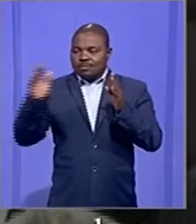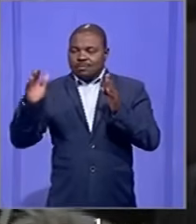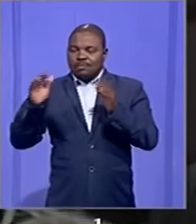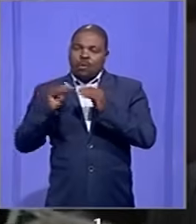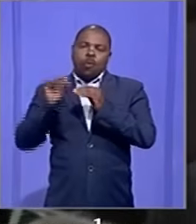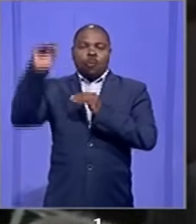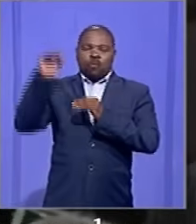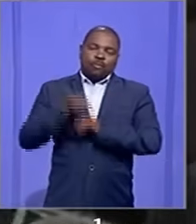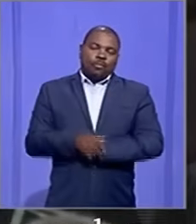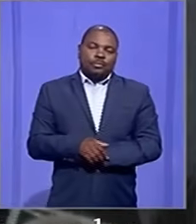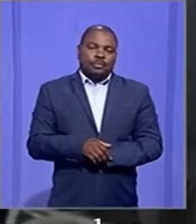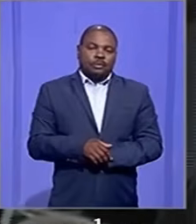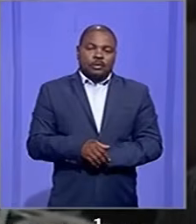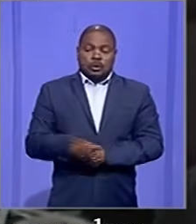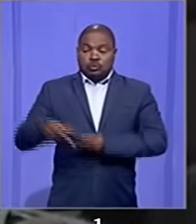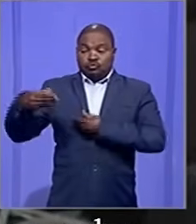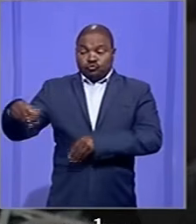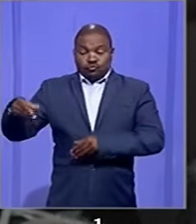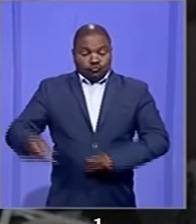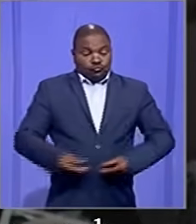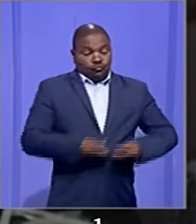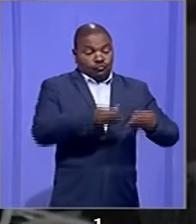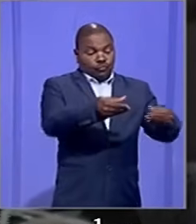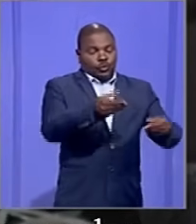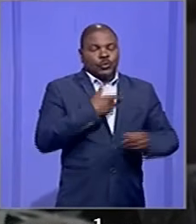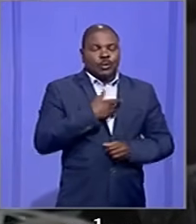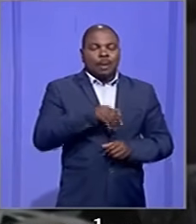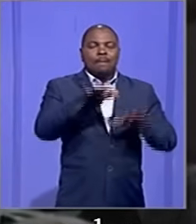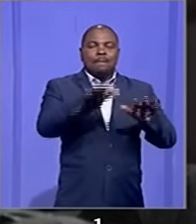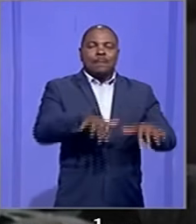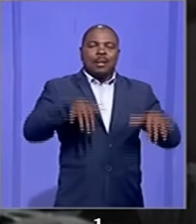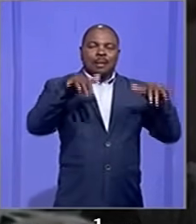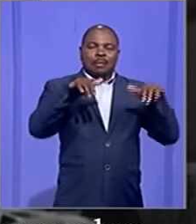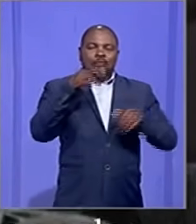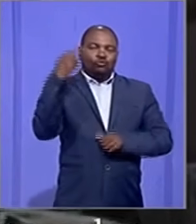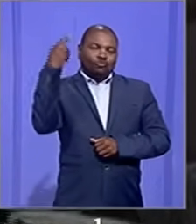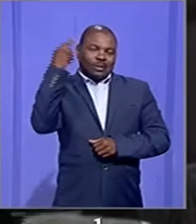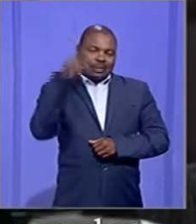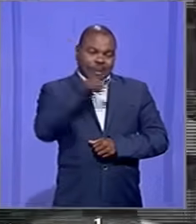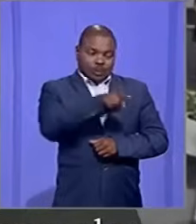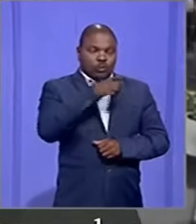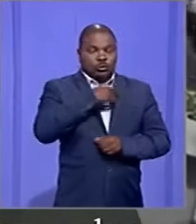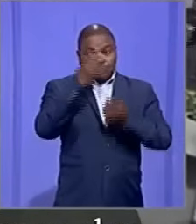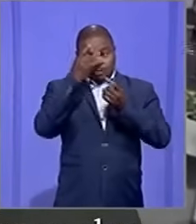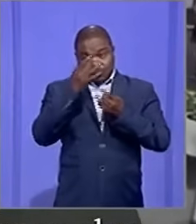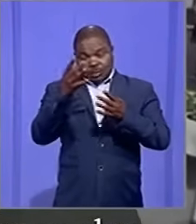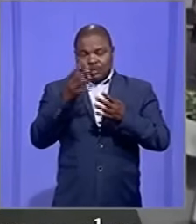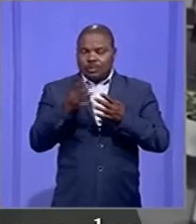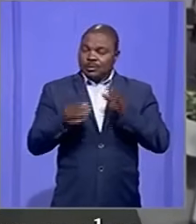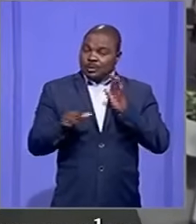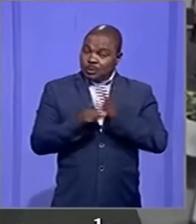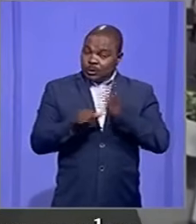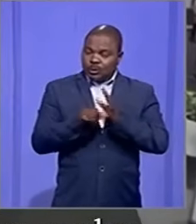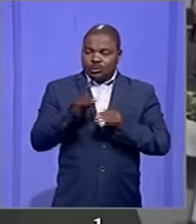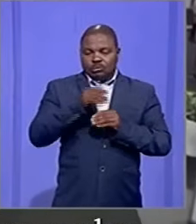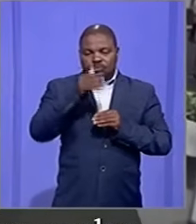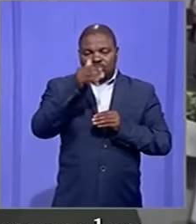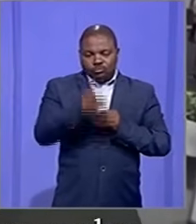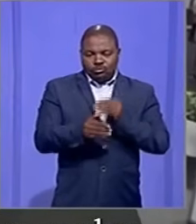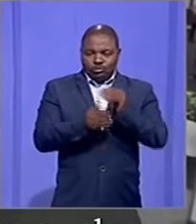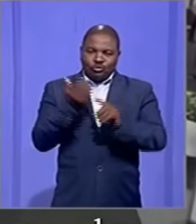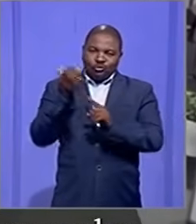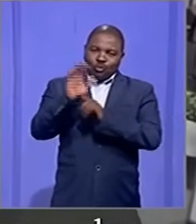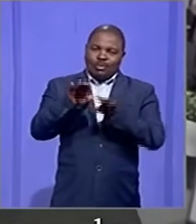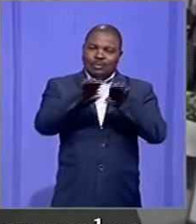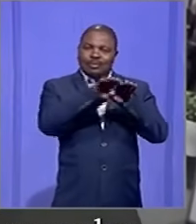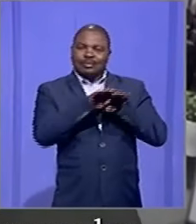Mananeo a filwe mongwaledi wa palamente yo a boditšego setšhaba kgato e bohlokwa e bontšha go leeto la rena la